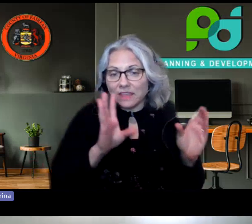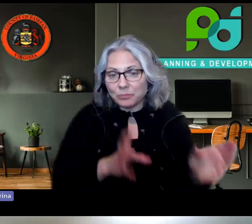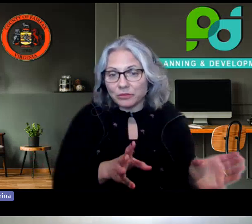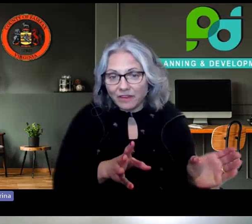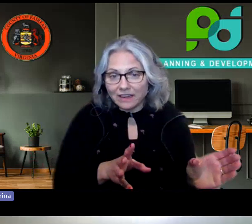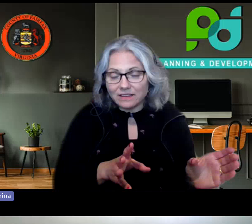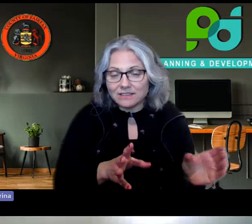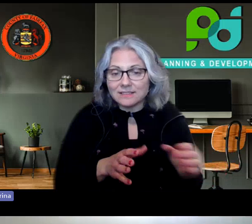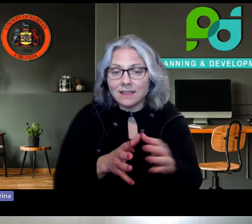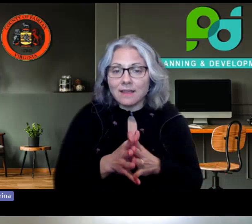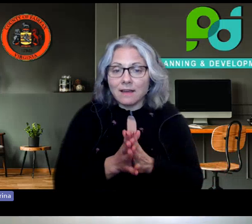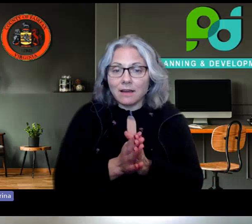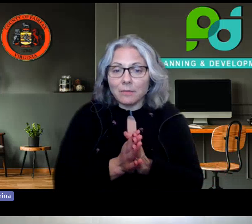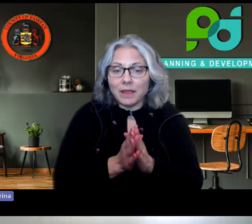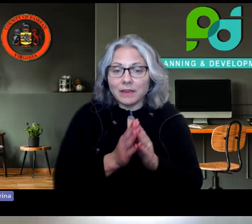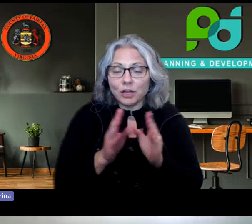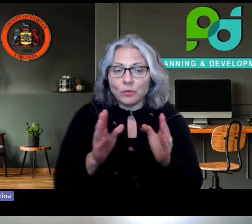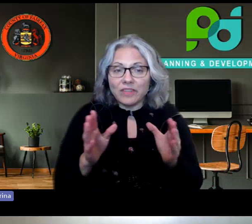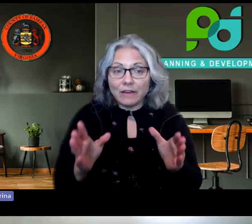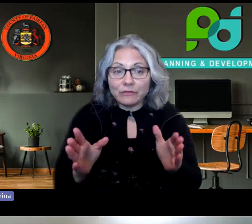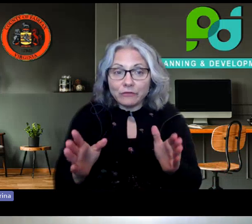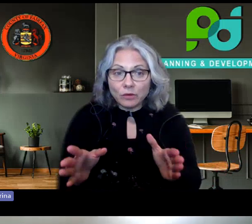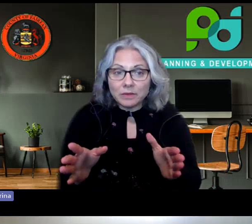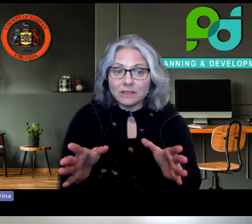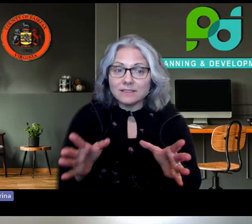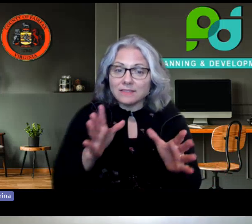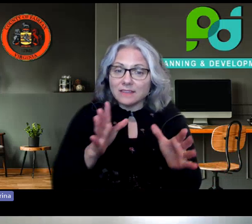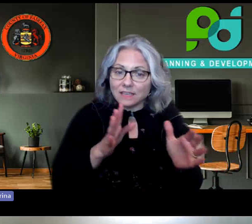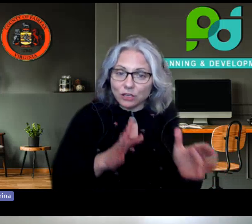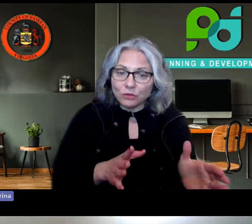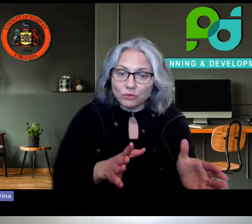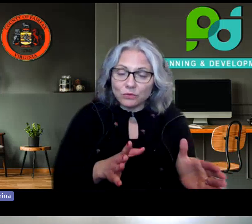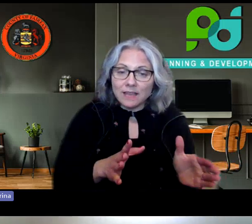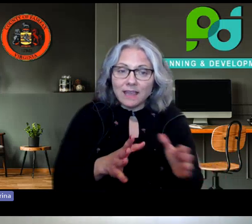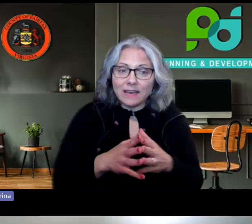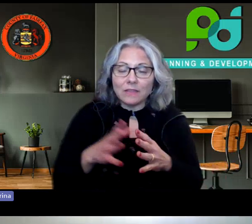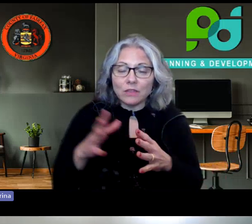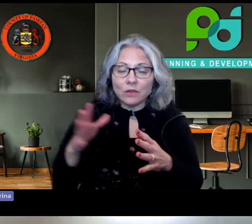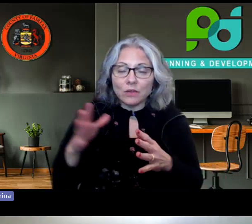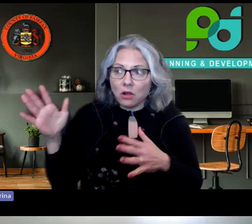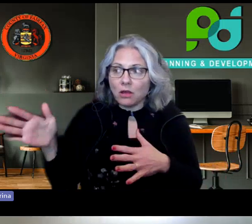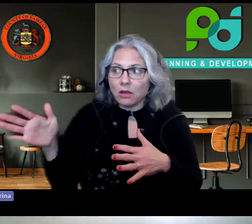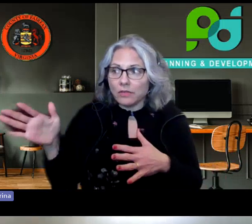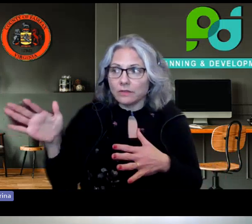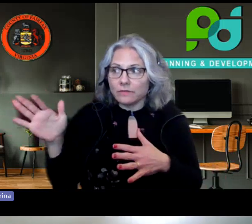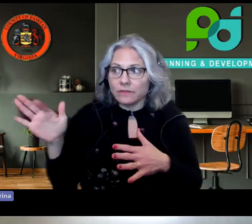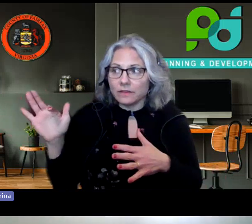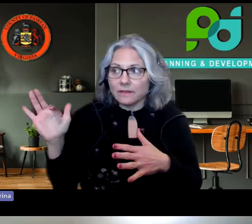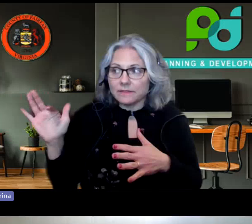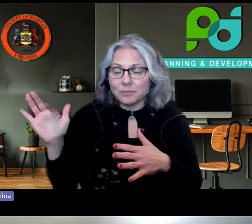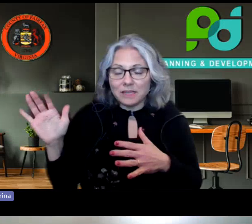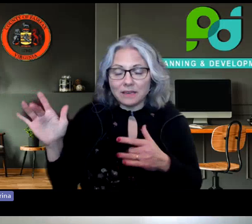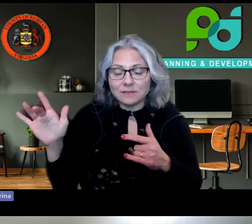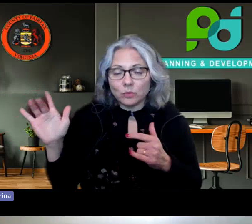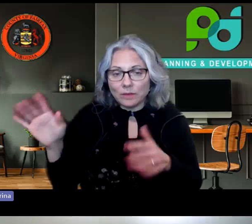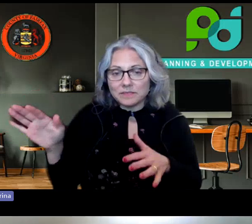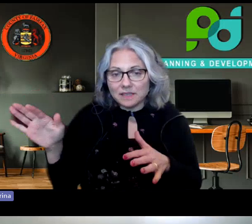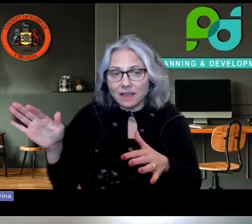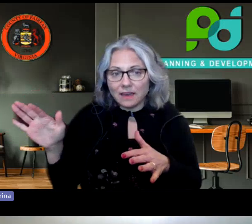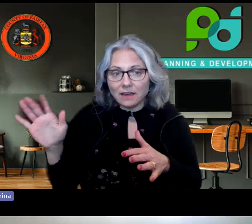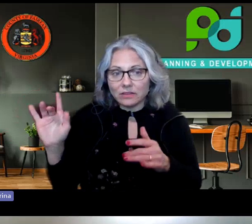that they provide us, and you know, they have formulas that they use. And again, those are all on the